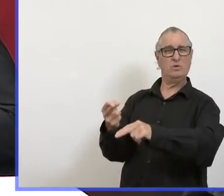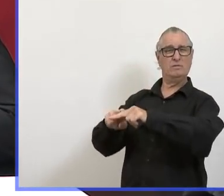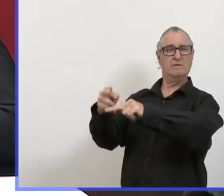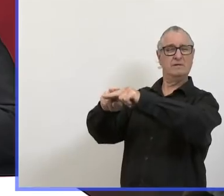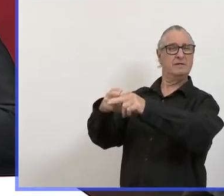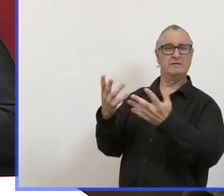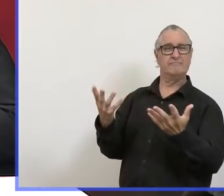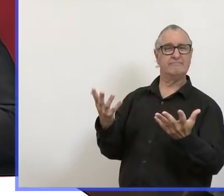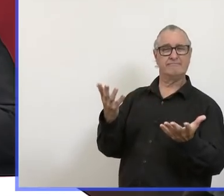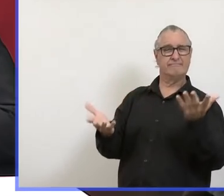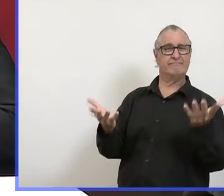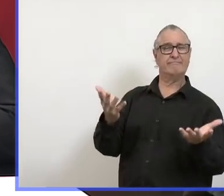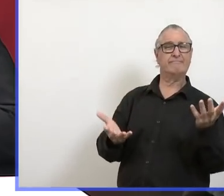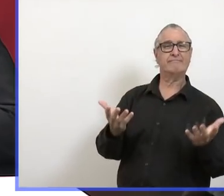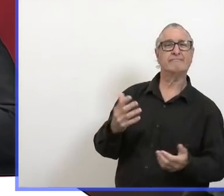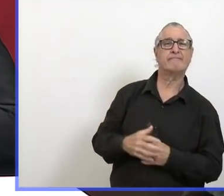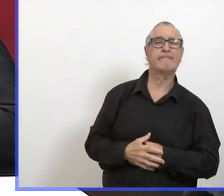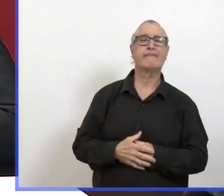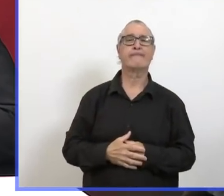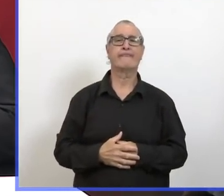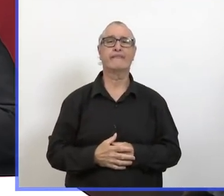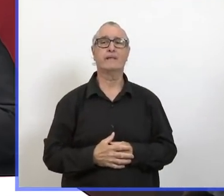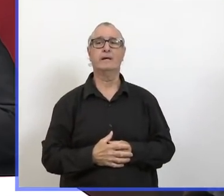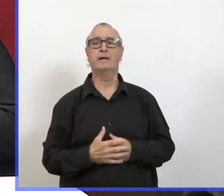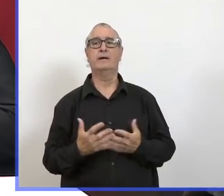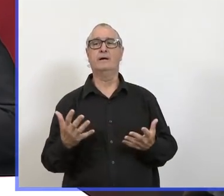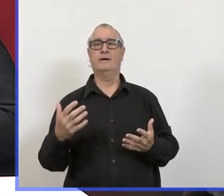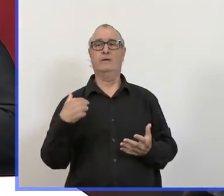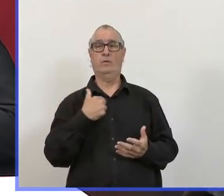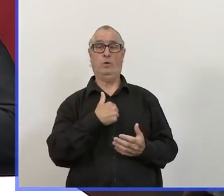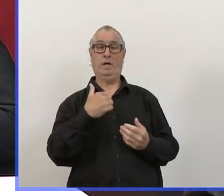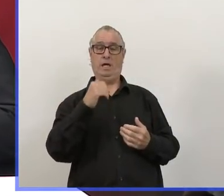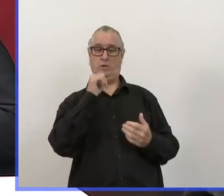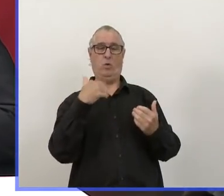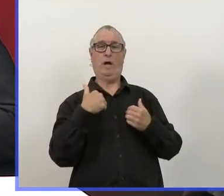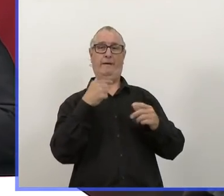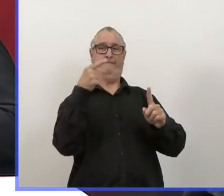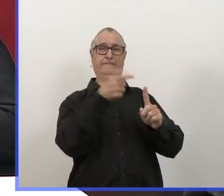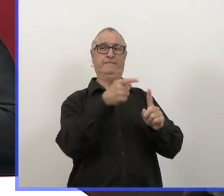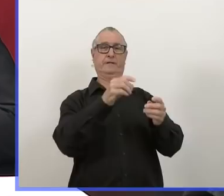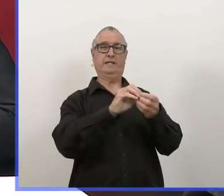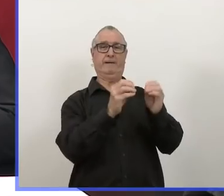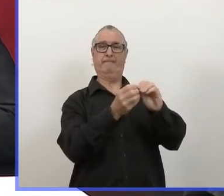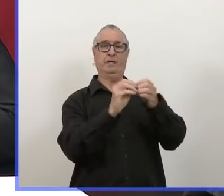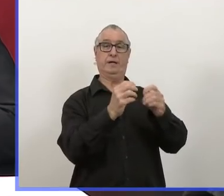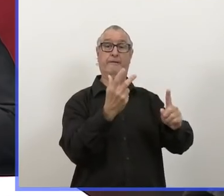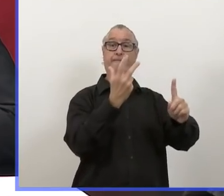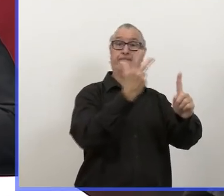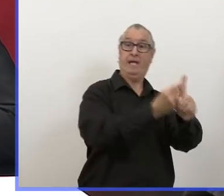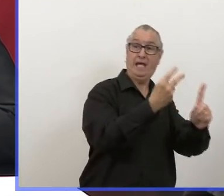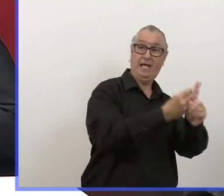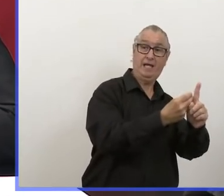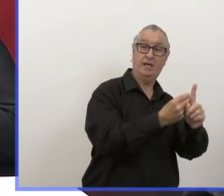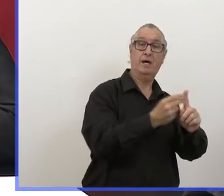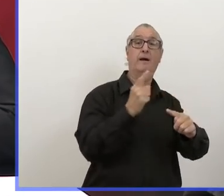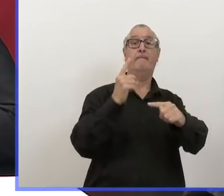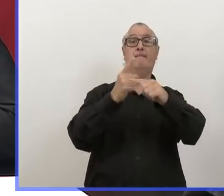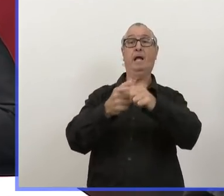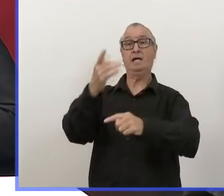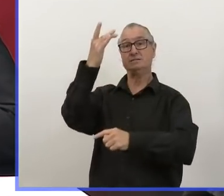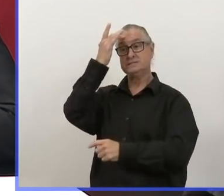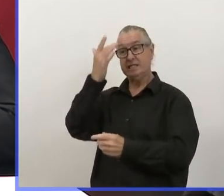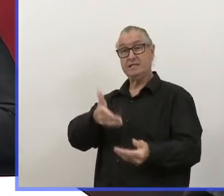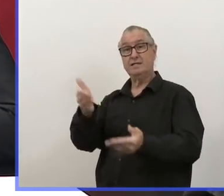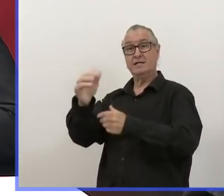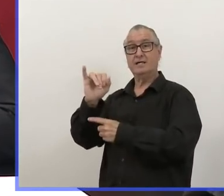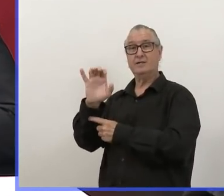that. We're analyzing information on a regular basis. We do know our ICUs are impacted. We do know our hospitalizations are